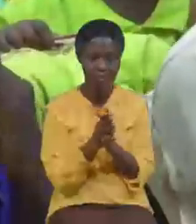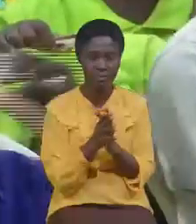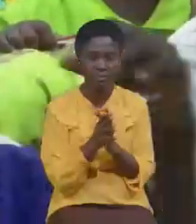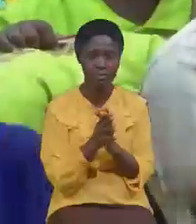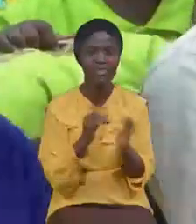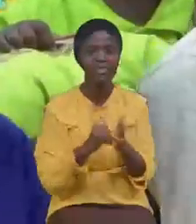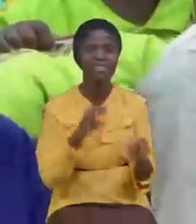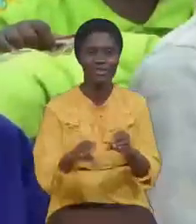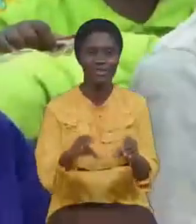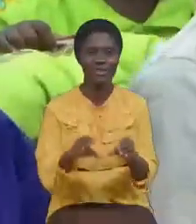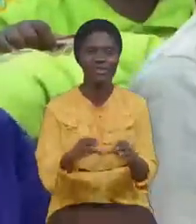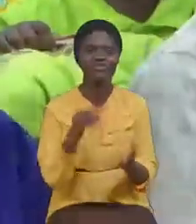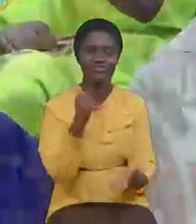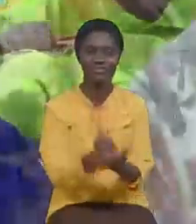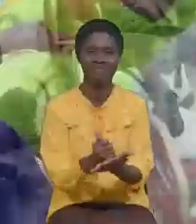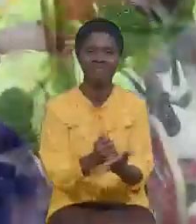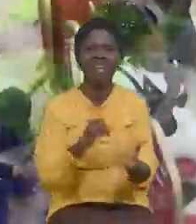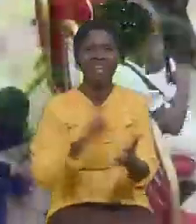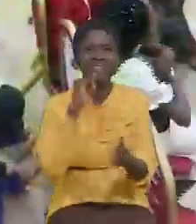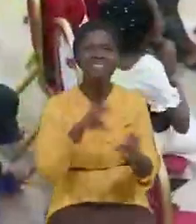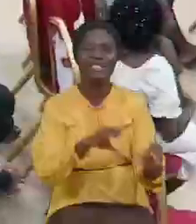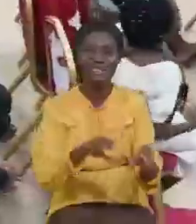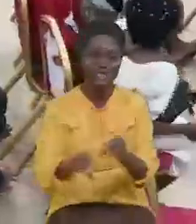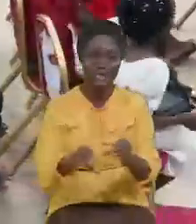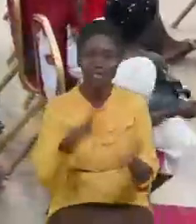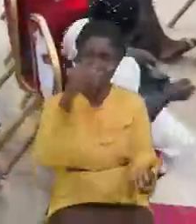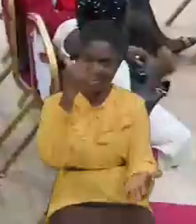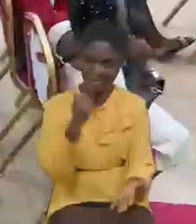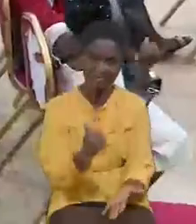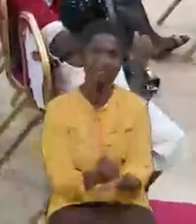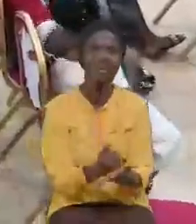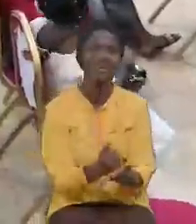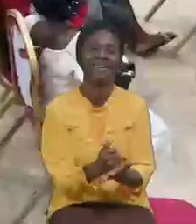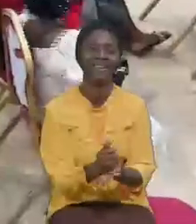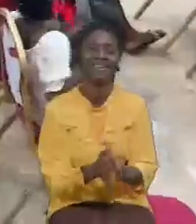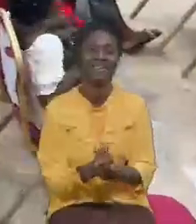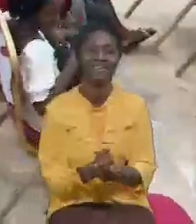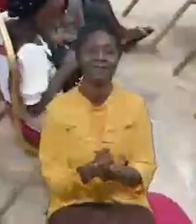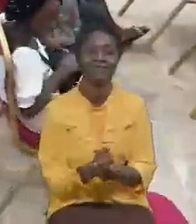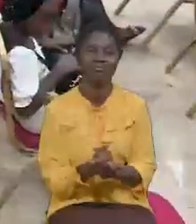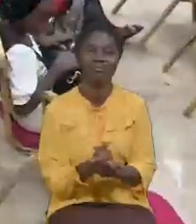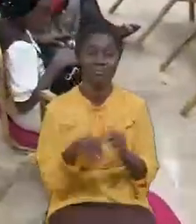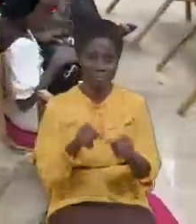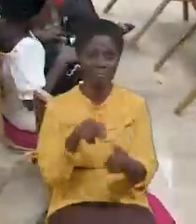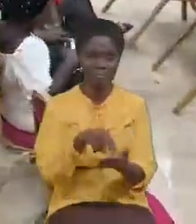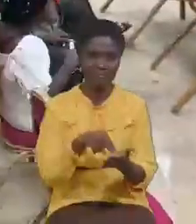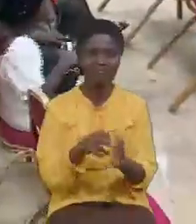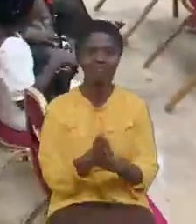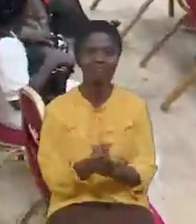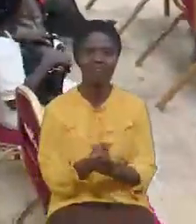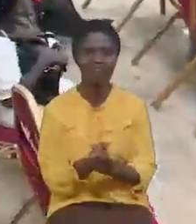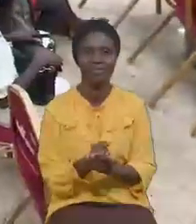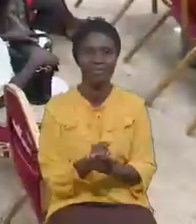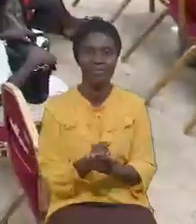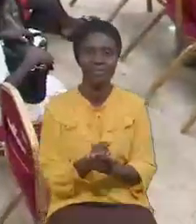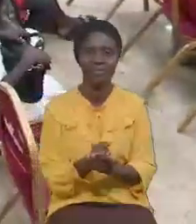It is done. I said, it is done. Keep on standing,